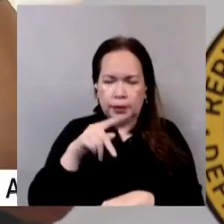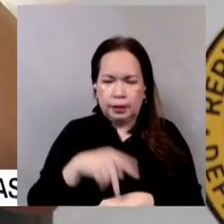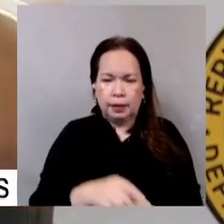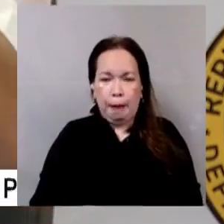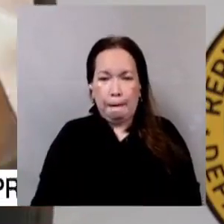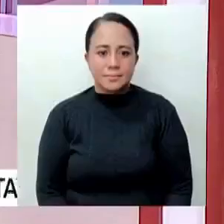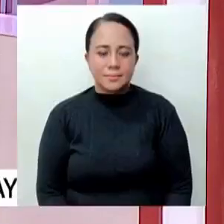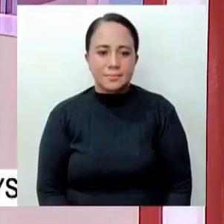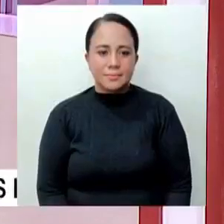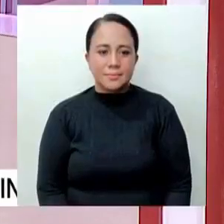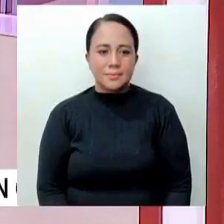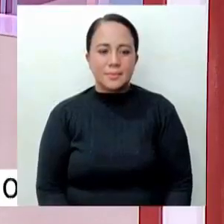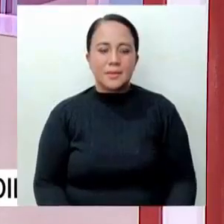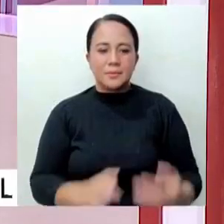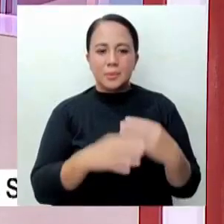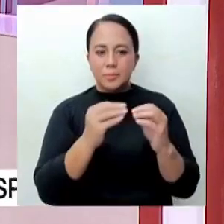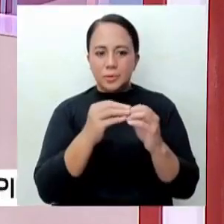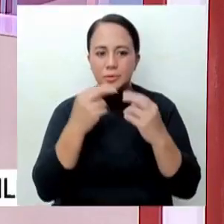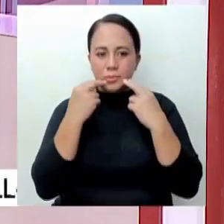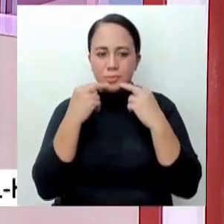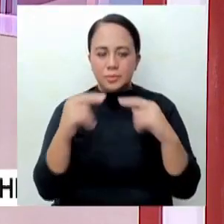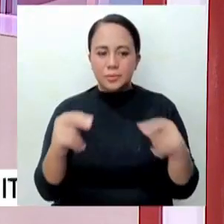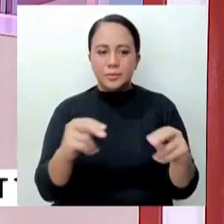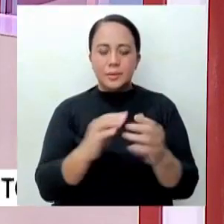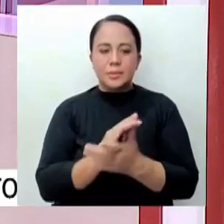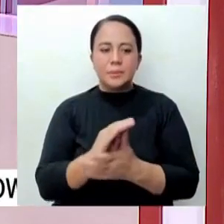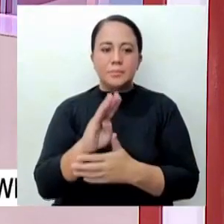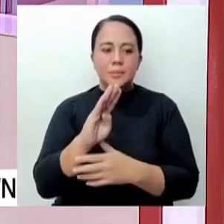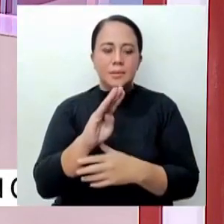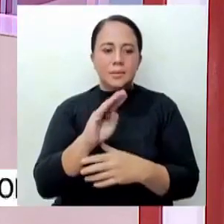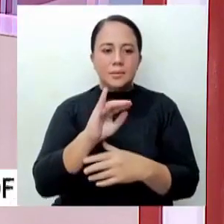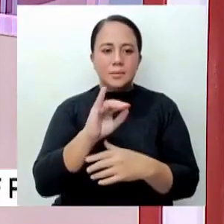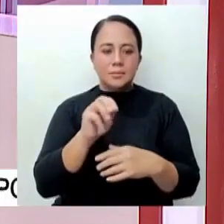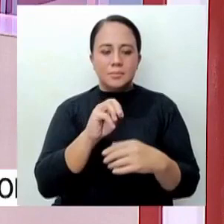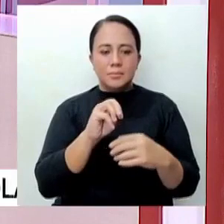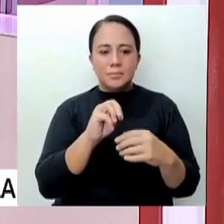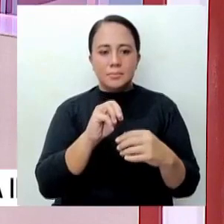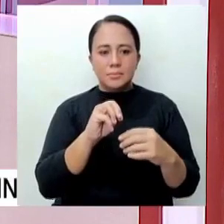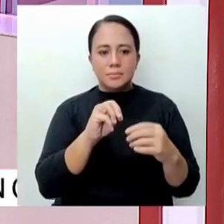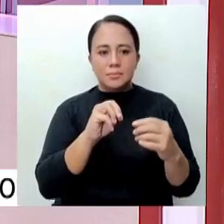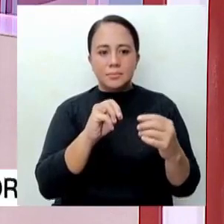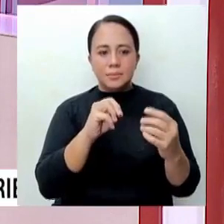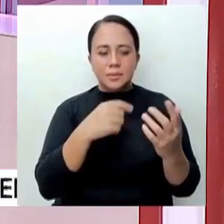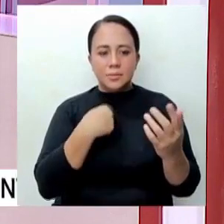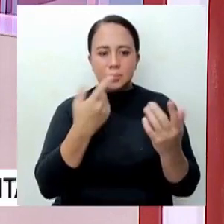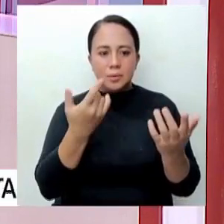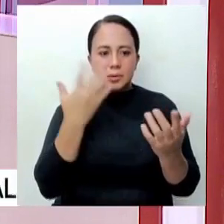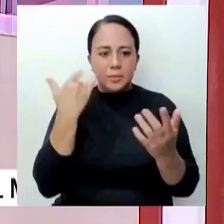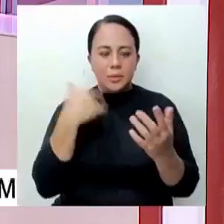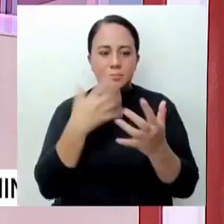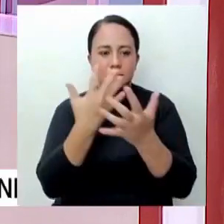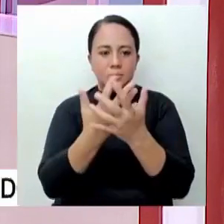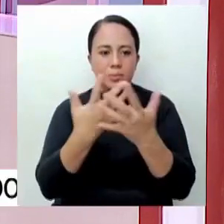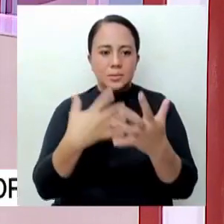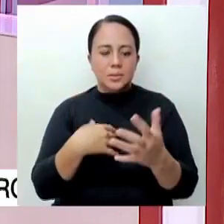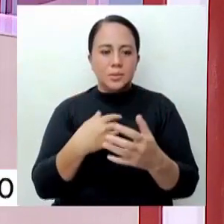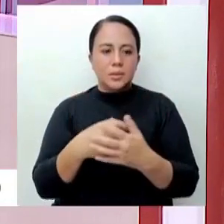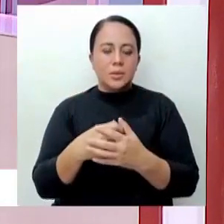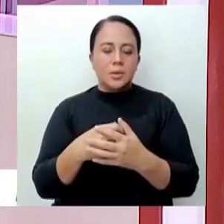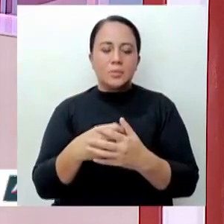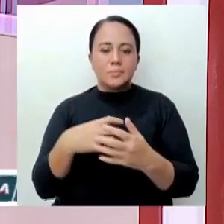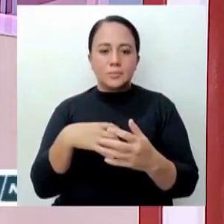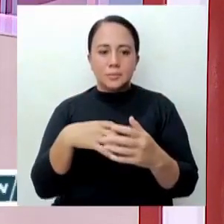News. The Bureau of Corrections releases over 400 inmates. The move comes following a commission on audit report on